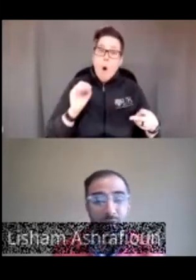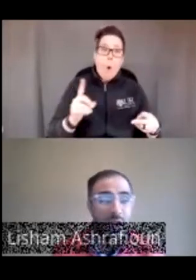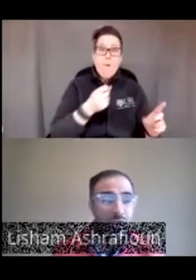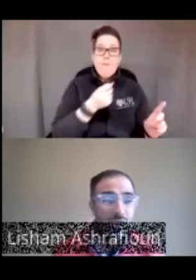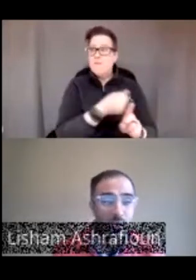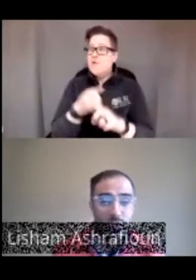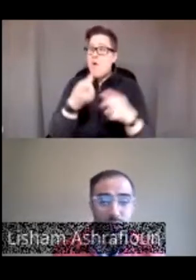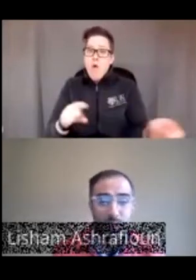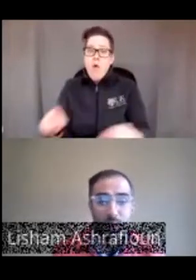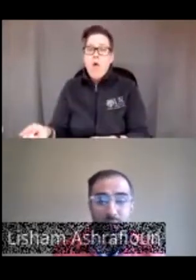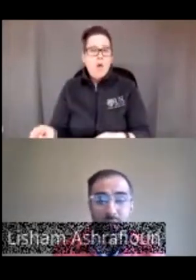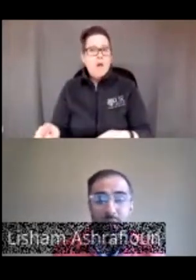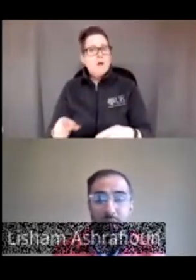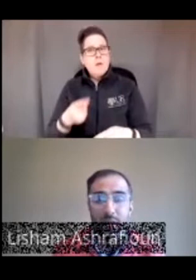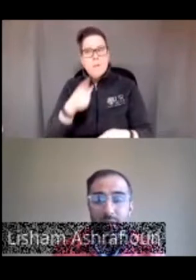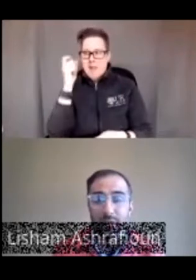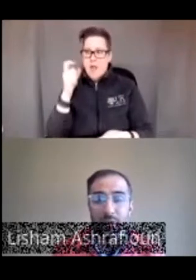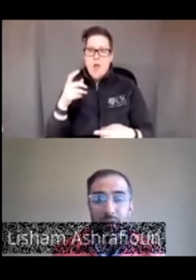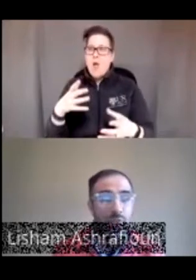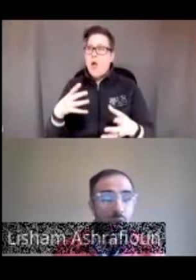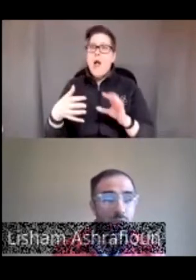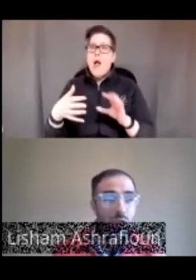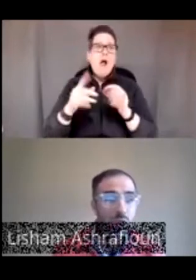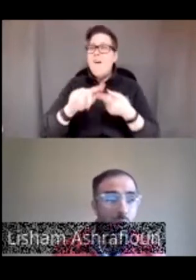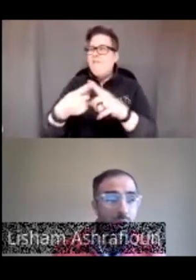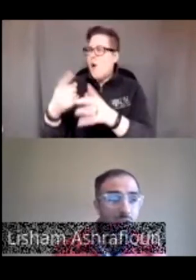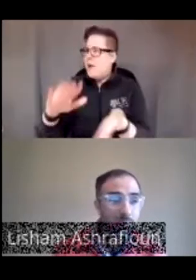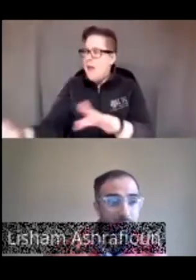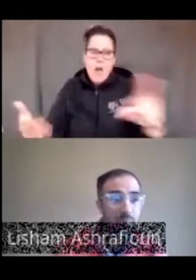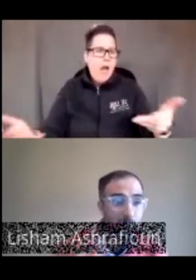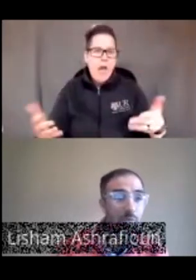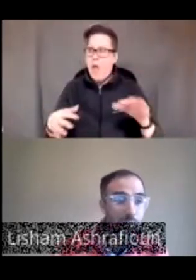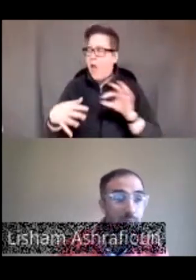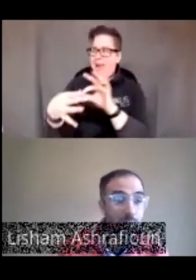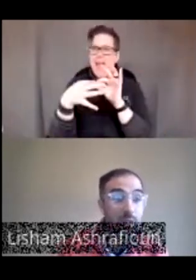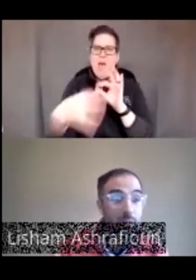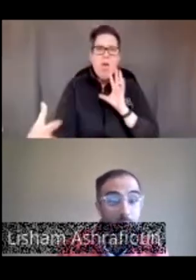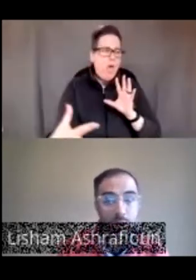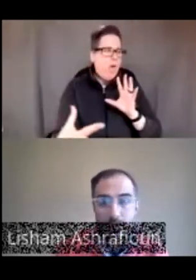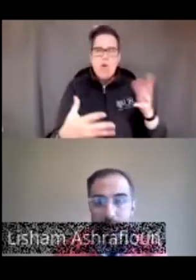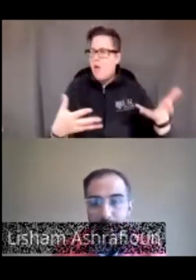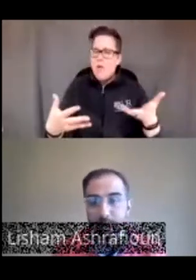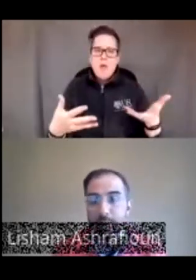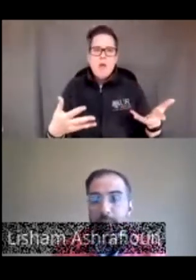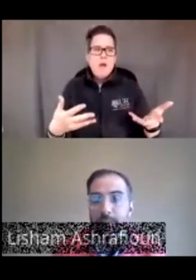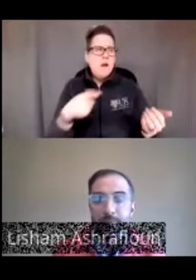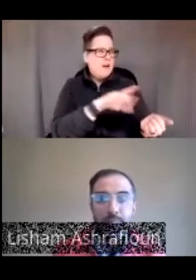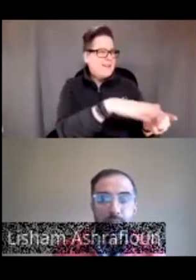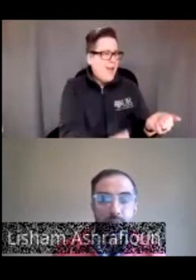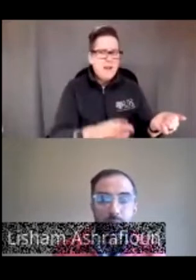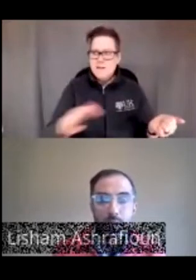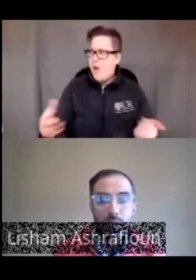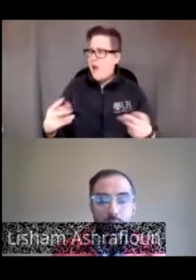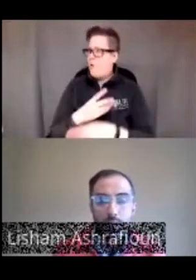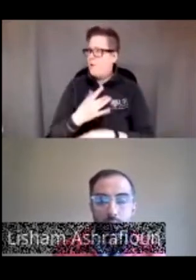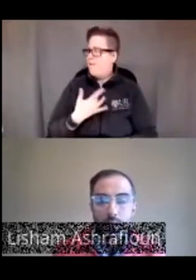because of fractured social networks and deterioration of social cohesion because people in the community are dying.